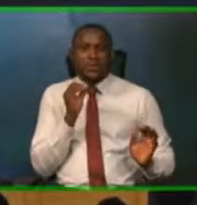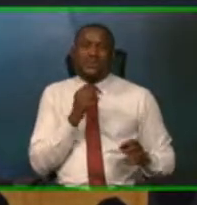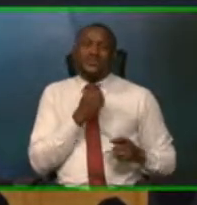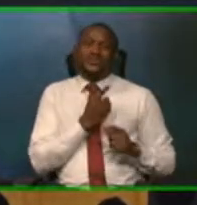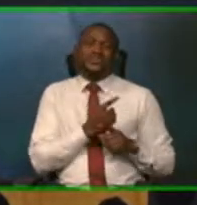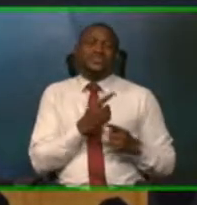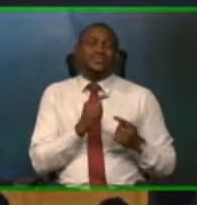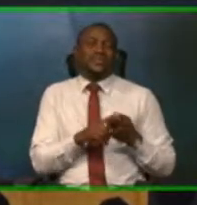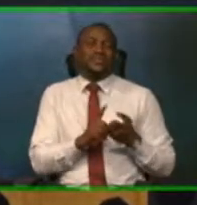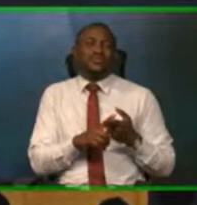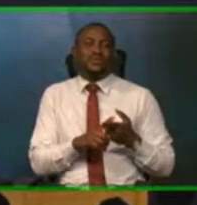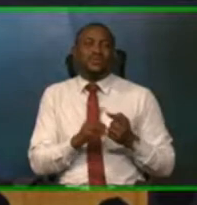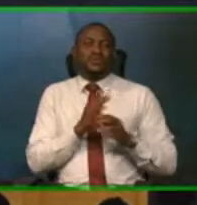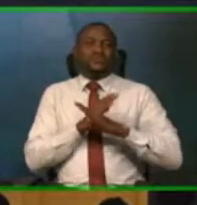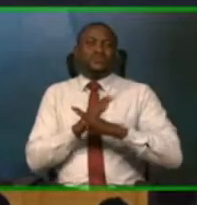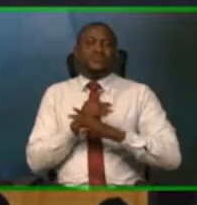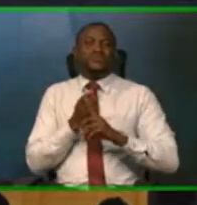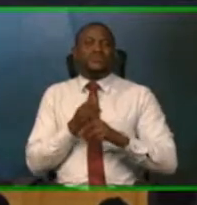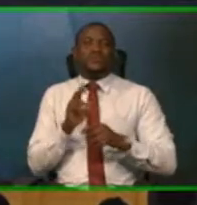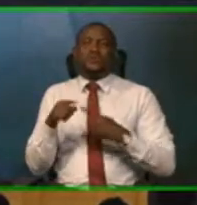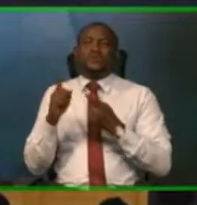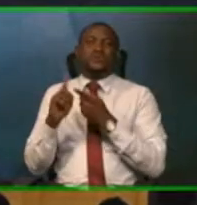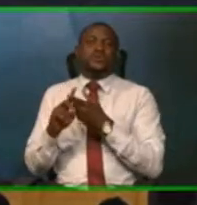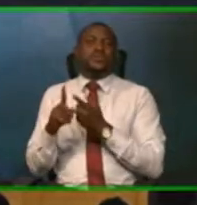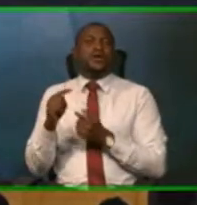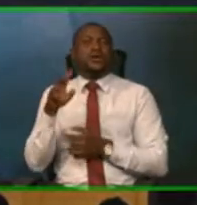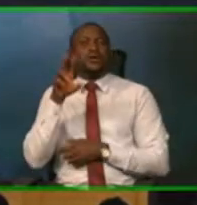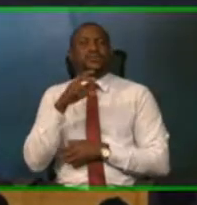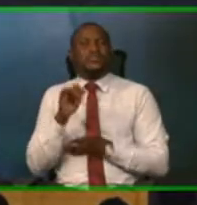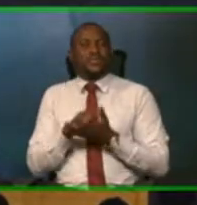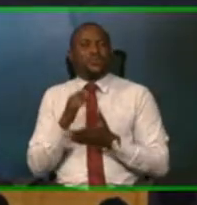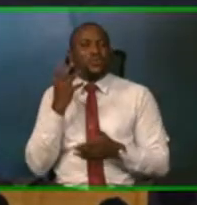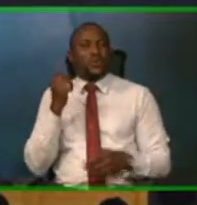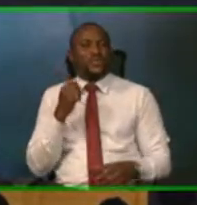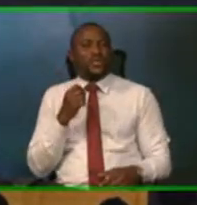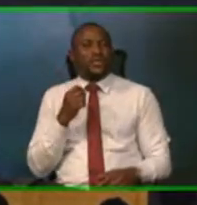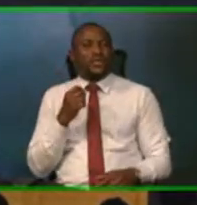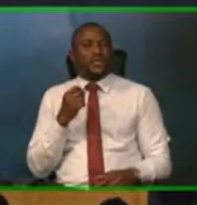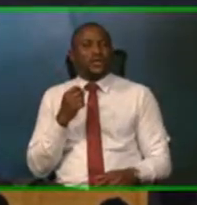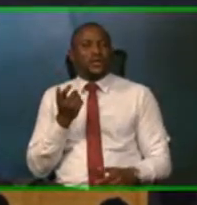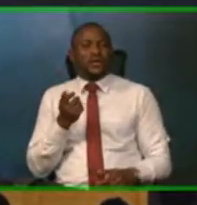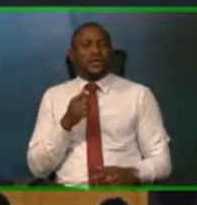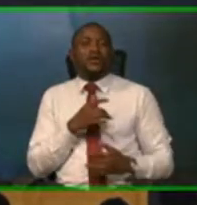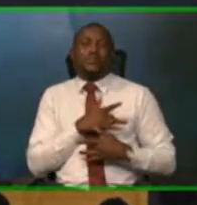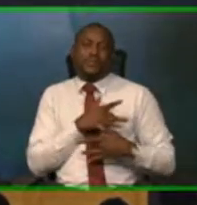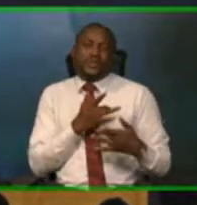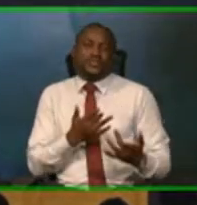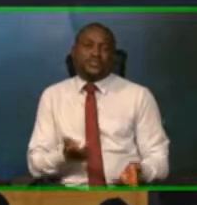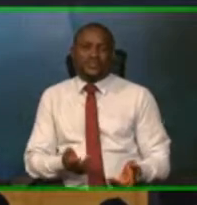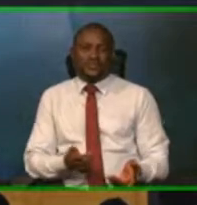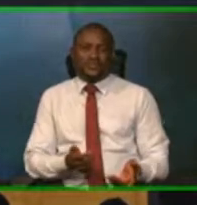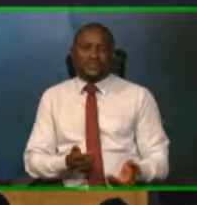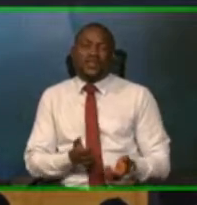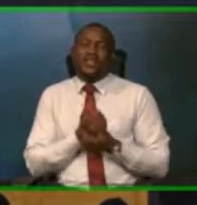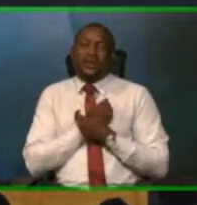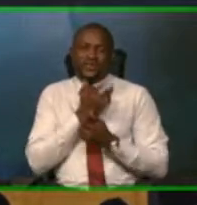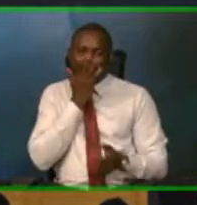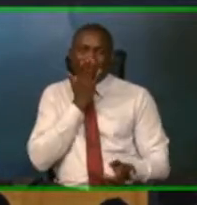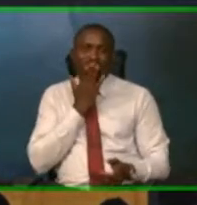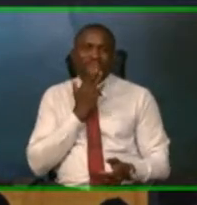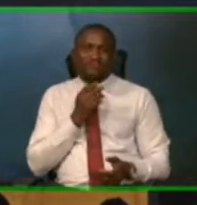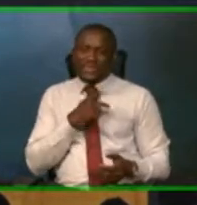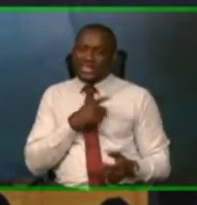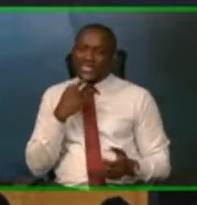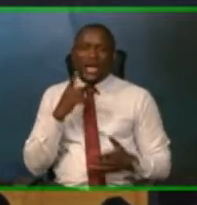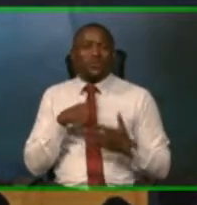refute him from going to the cross. That was compassion. And he said, get behind me, Satan. And Peter said, what did I do? He said,